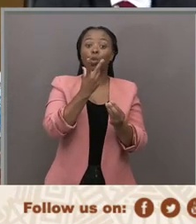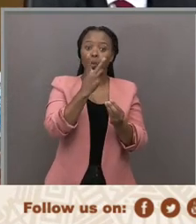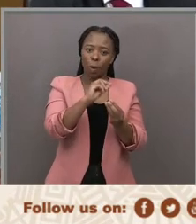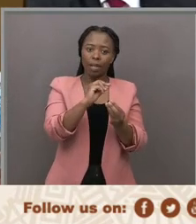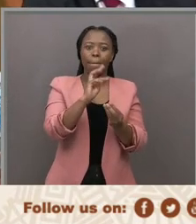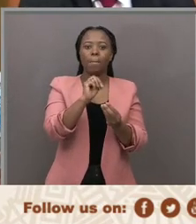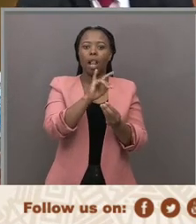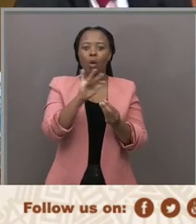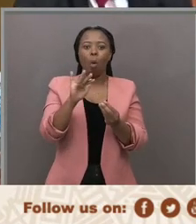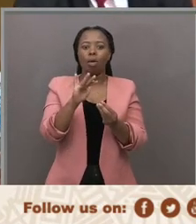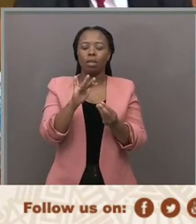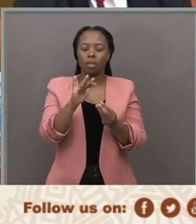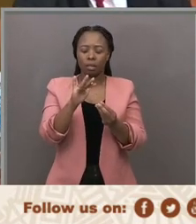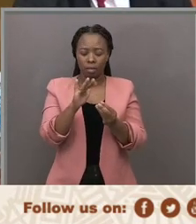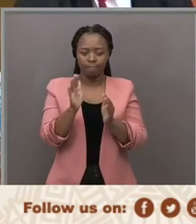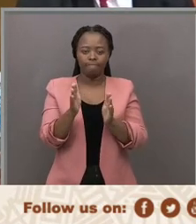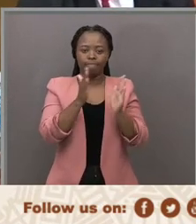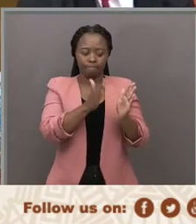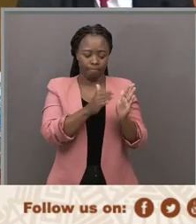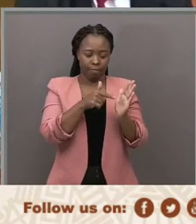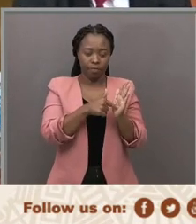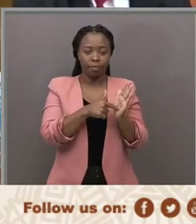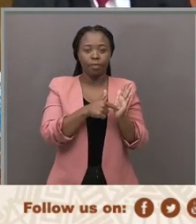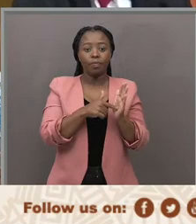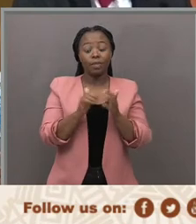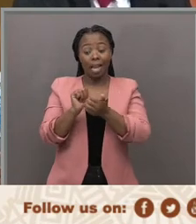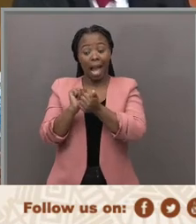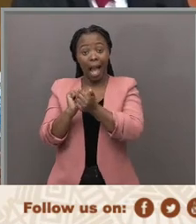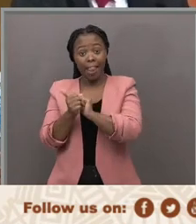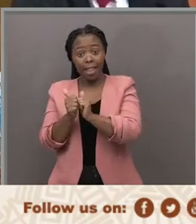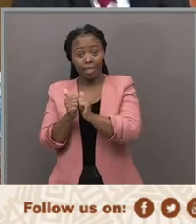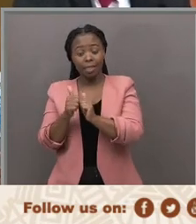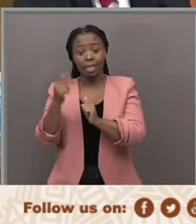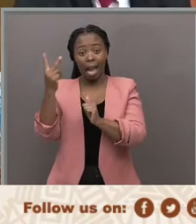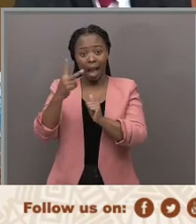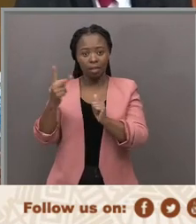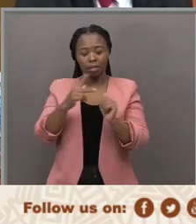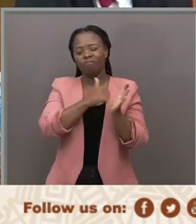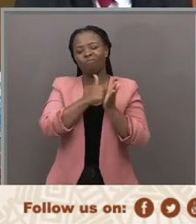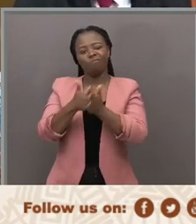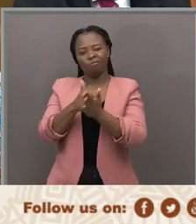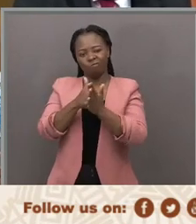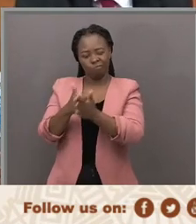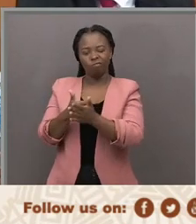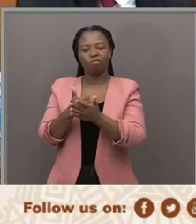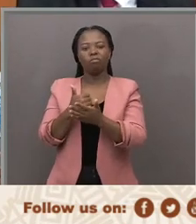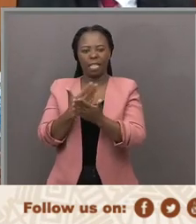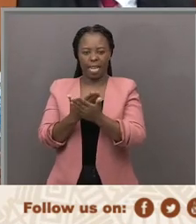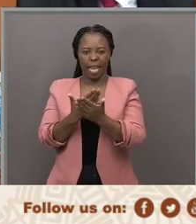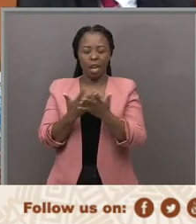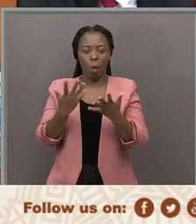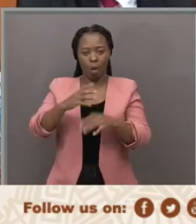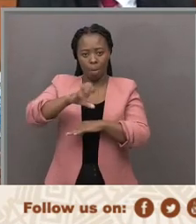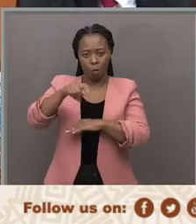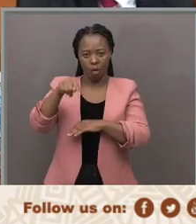aside to assist the athletes and the artists in our province. As I say, the amount may be so small relative